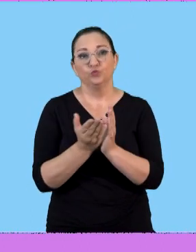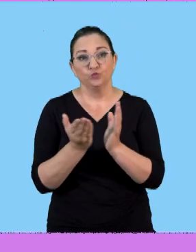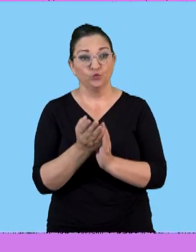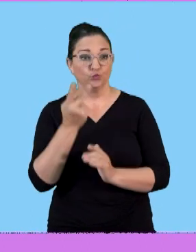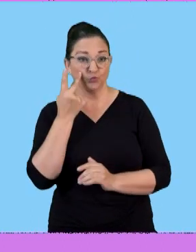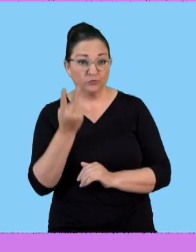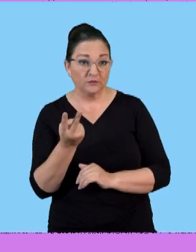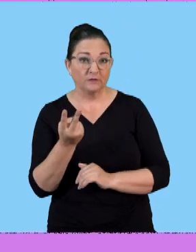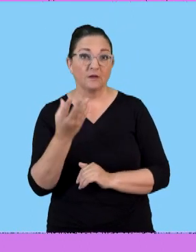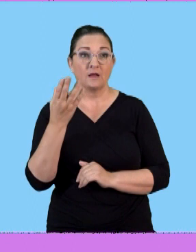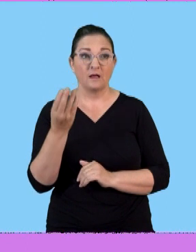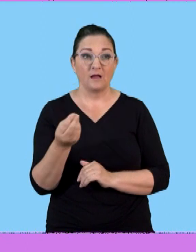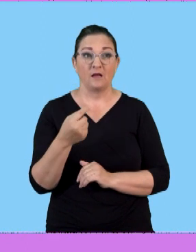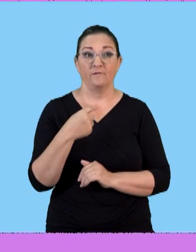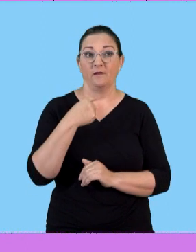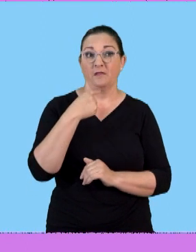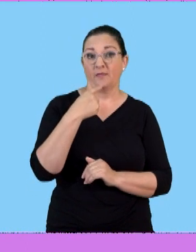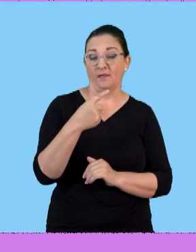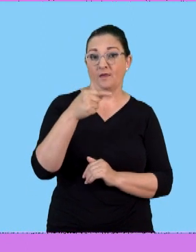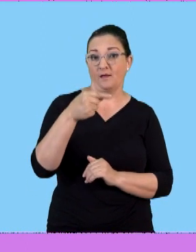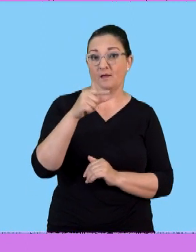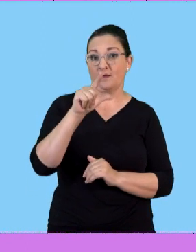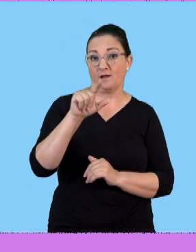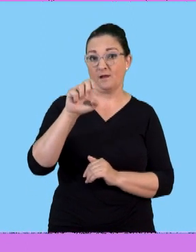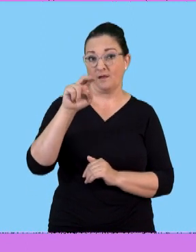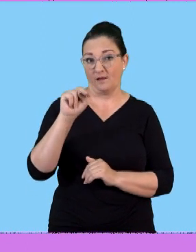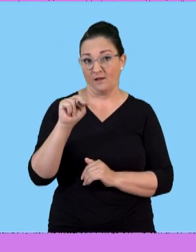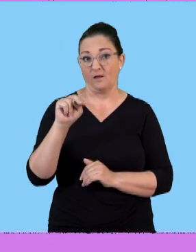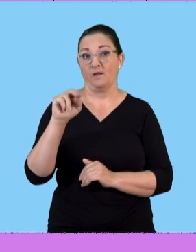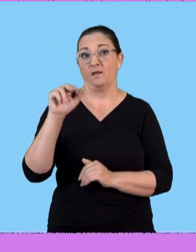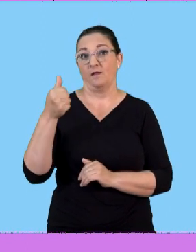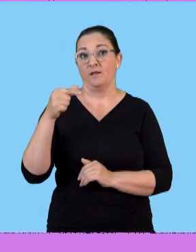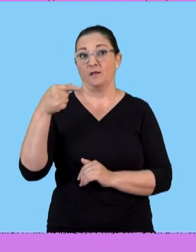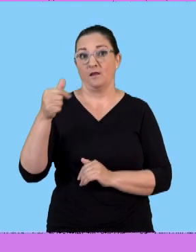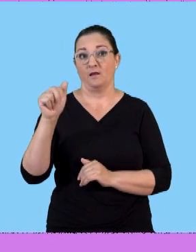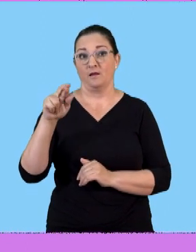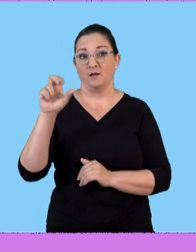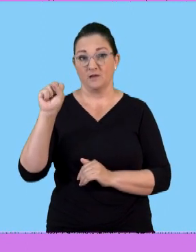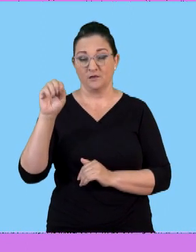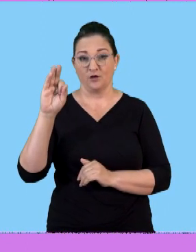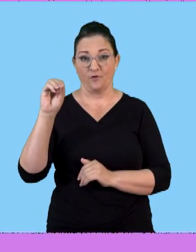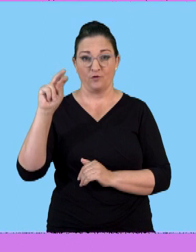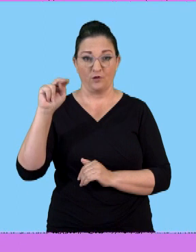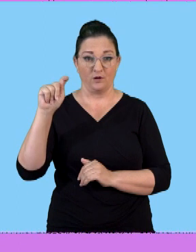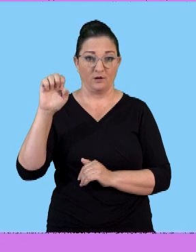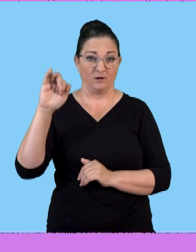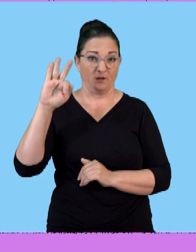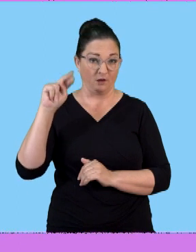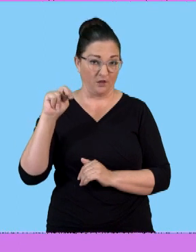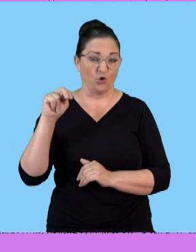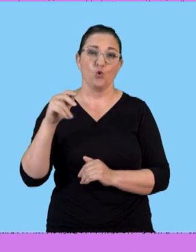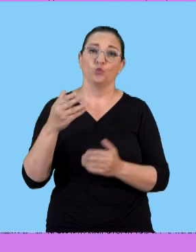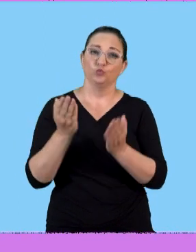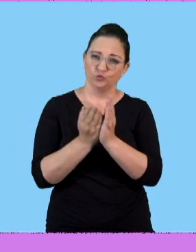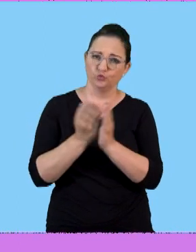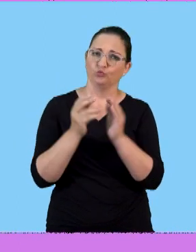I have the Glen School. Here I have Garsfontein School, for example. Right. So it's always good practice, right,